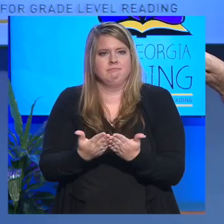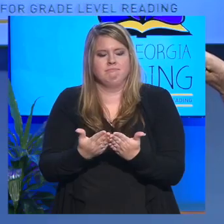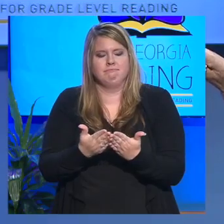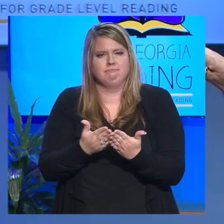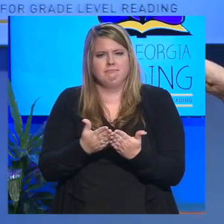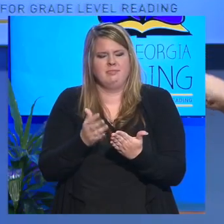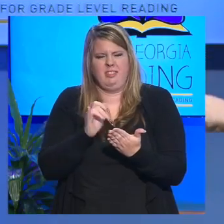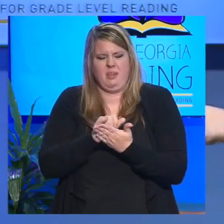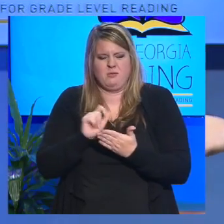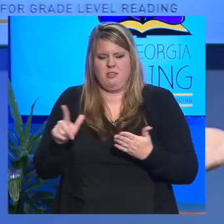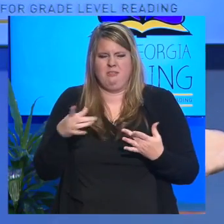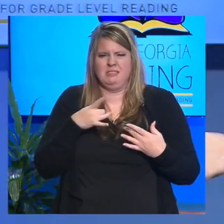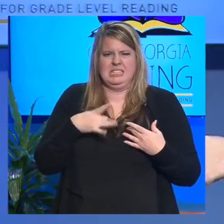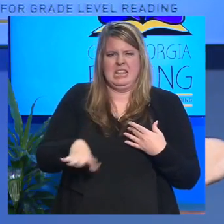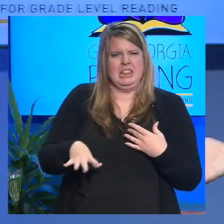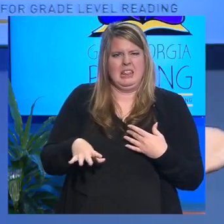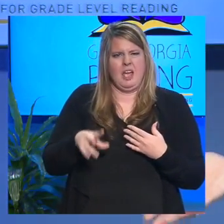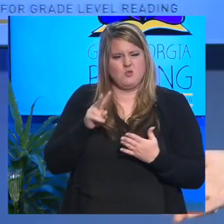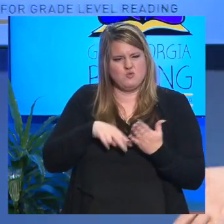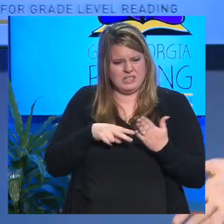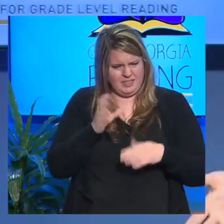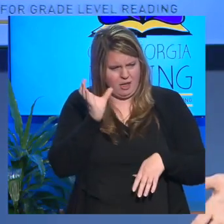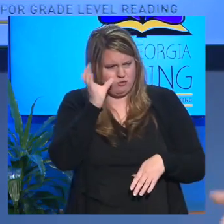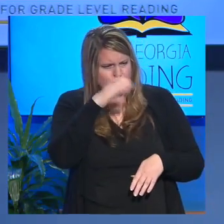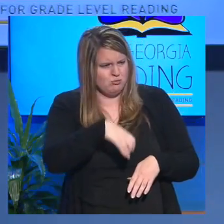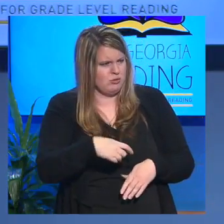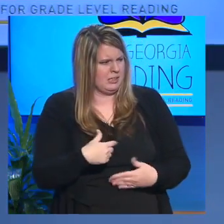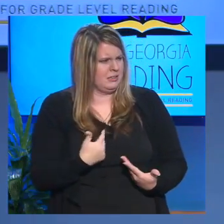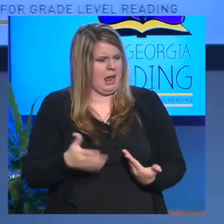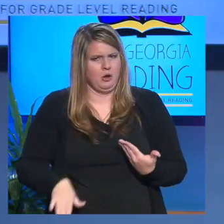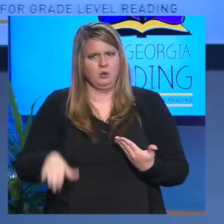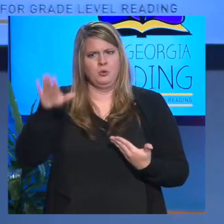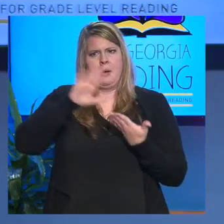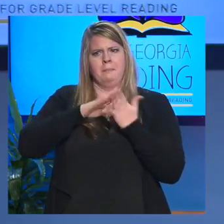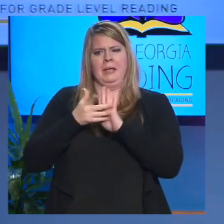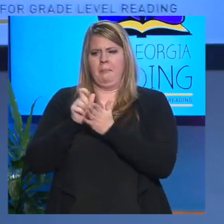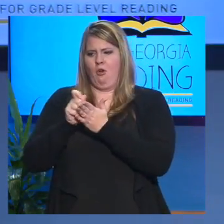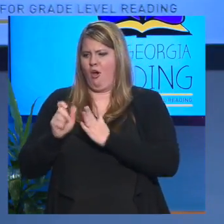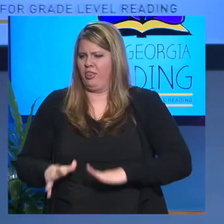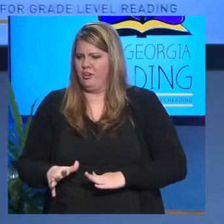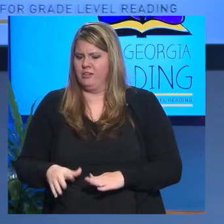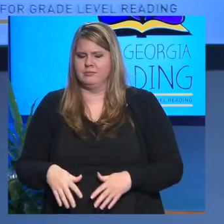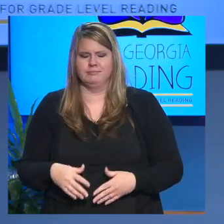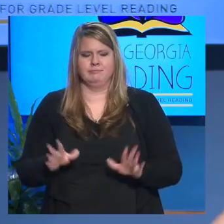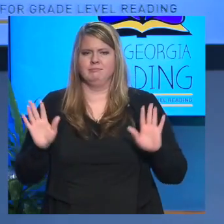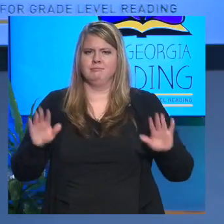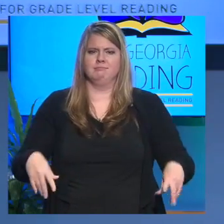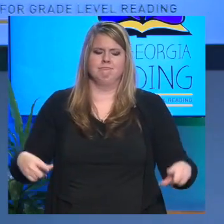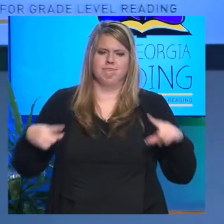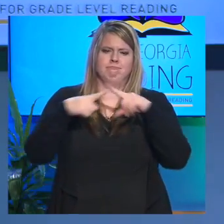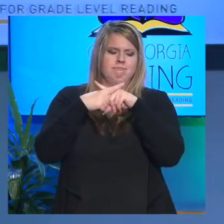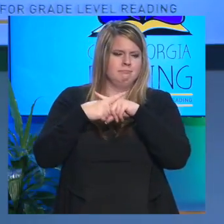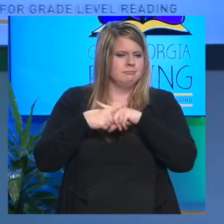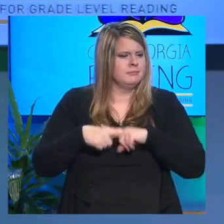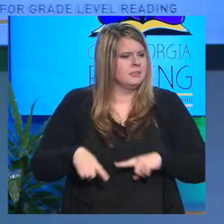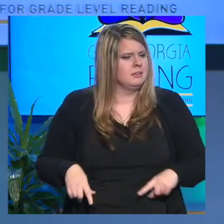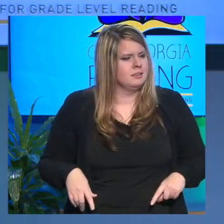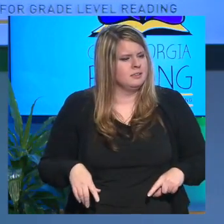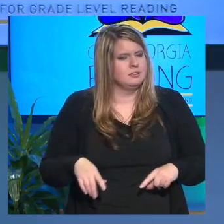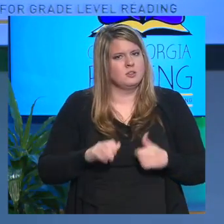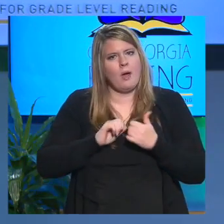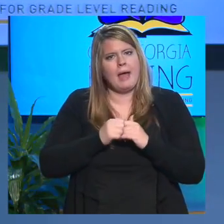like to read. And isn't that strange, children? I grew up to write books, that's just wrong. So how did it happen?